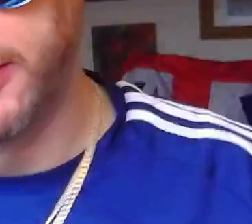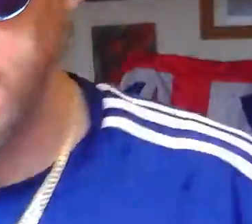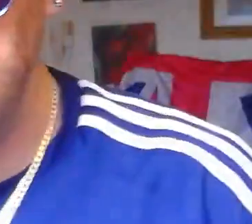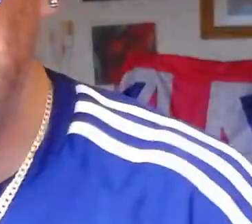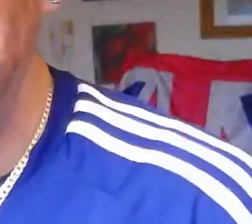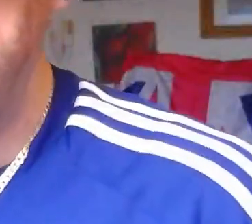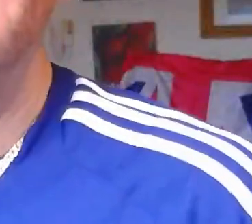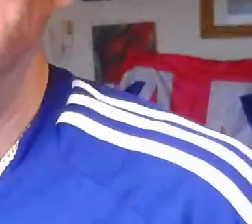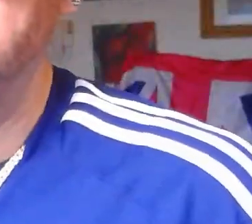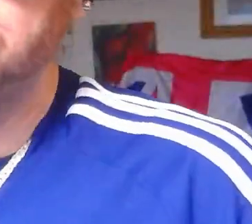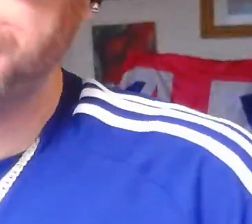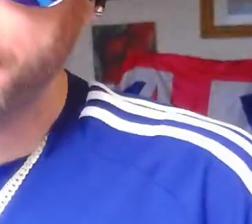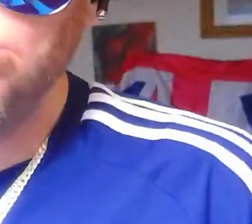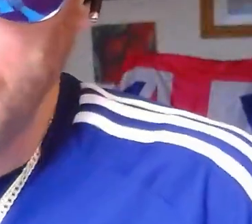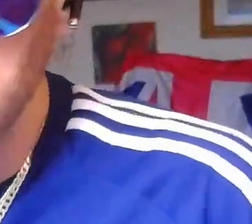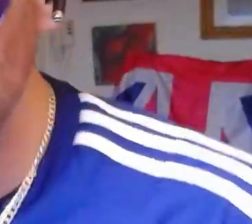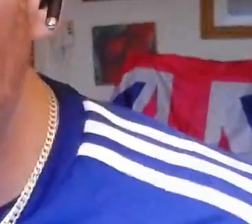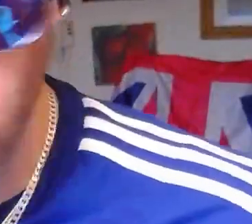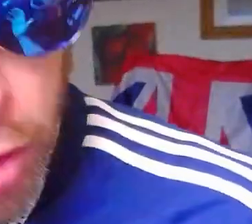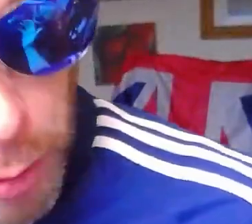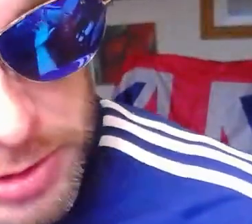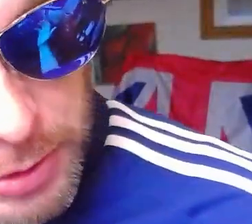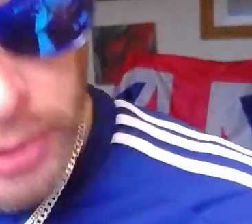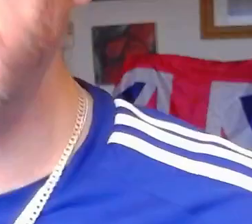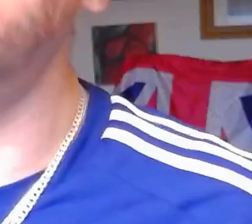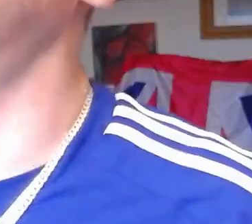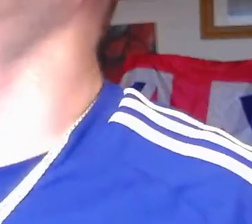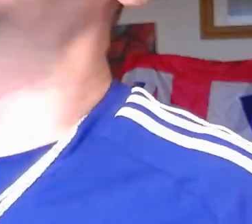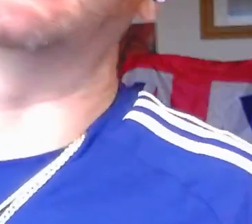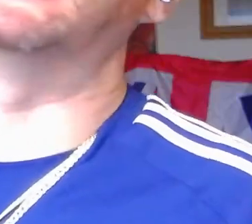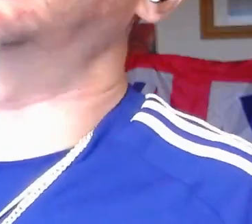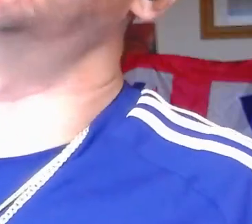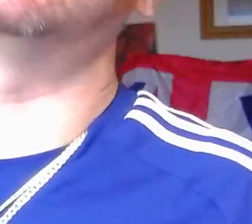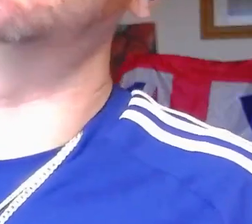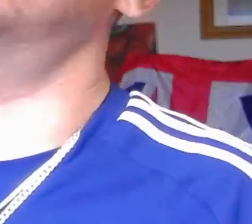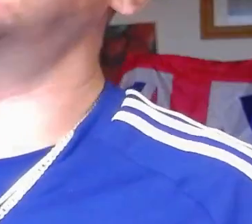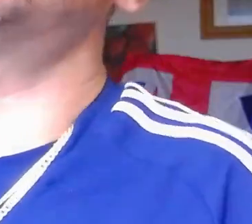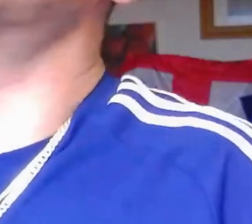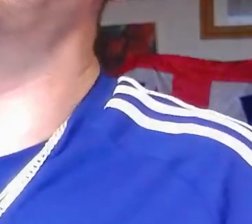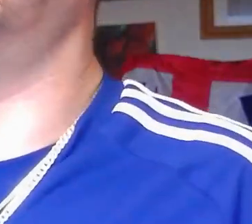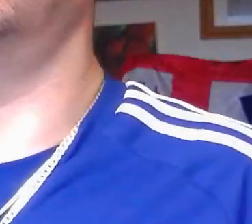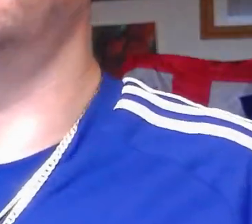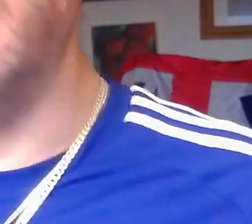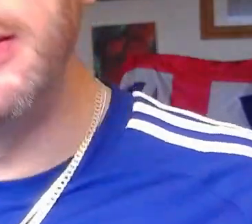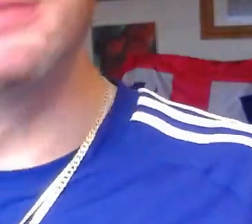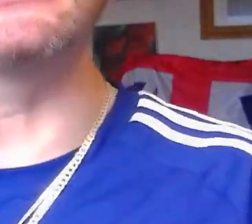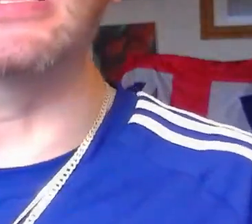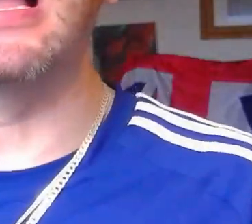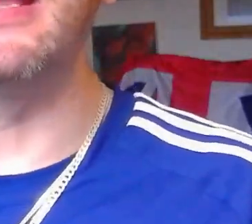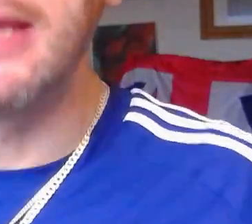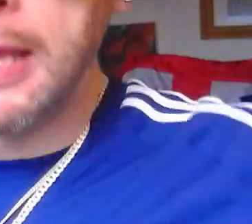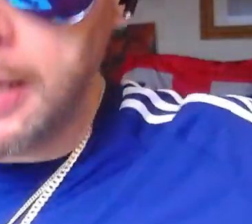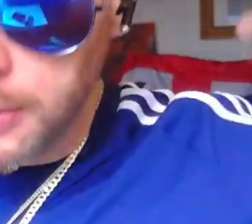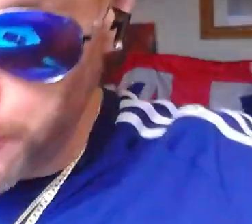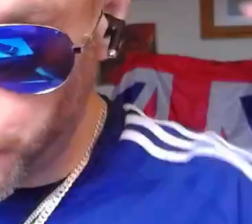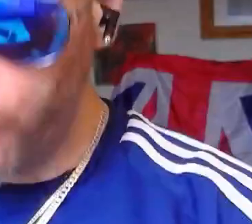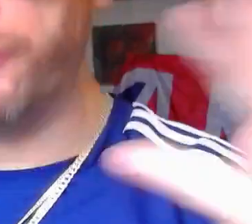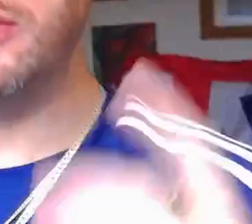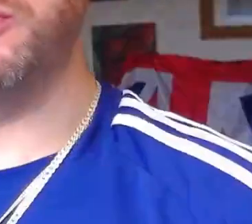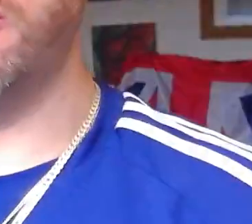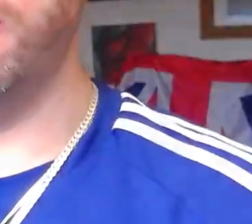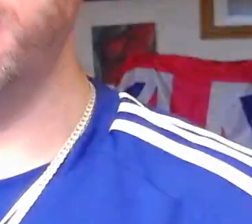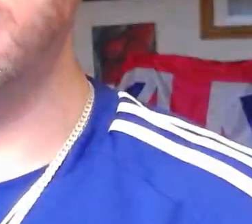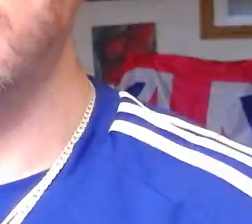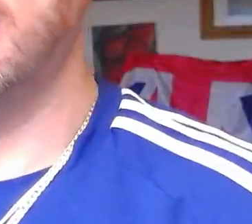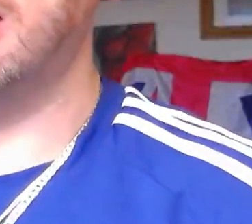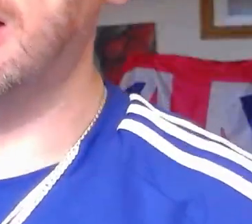comeback! Anyway, so we woke up this morning and the magic man in the sky has wove